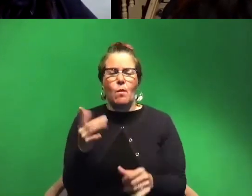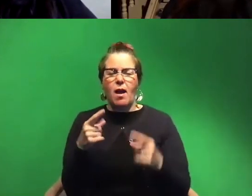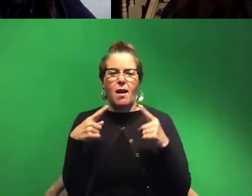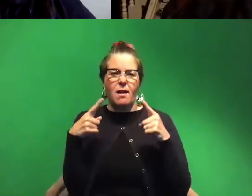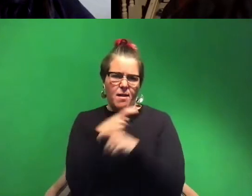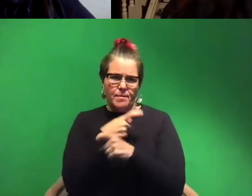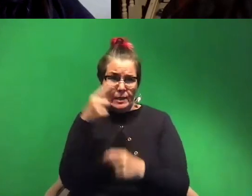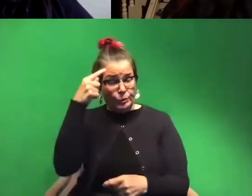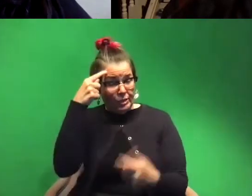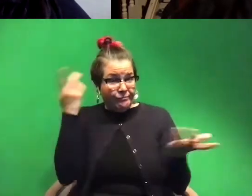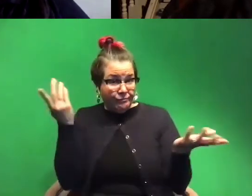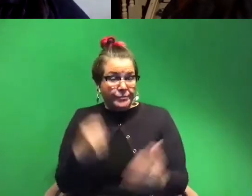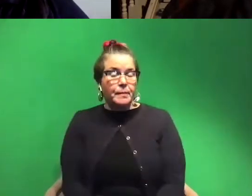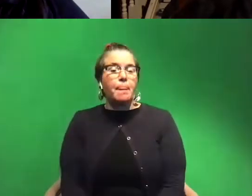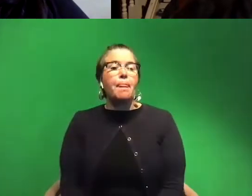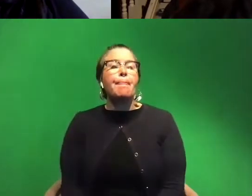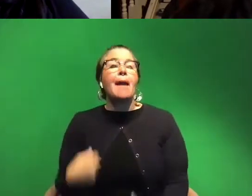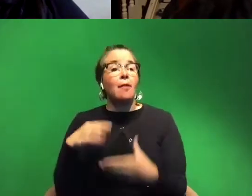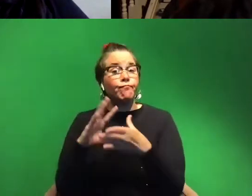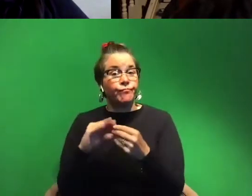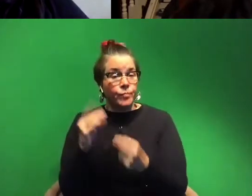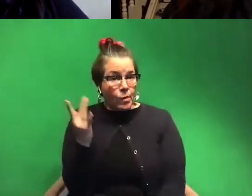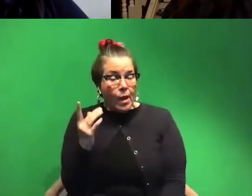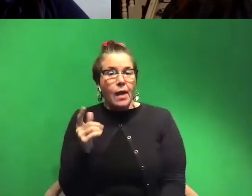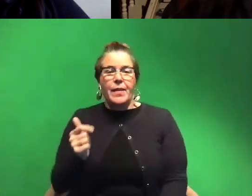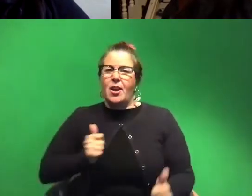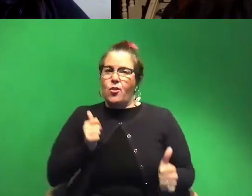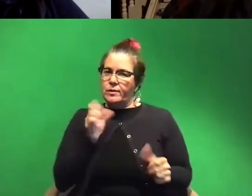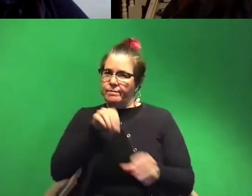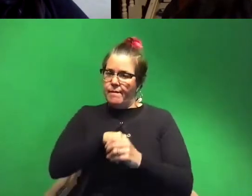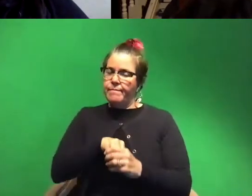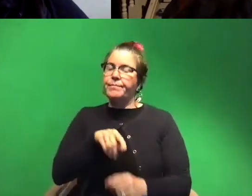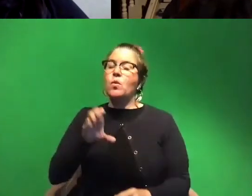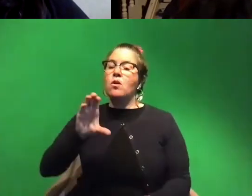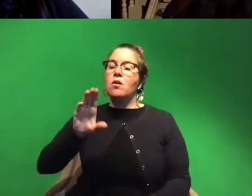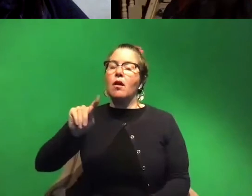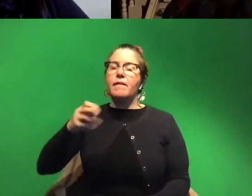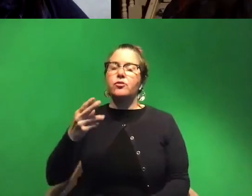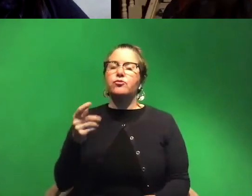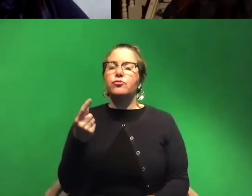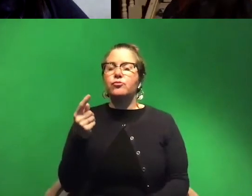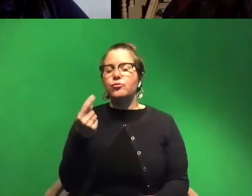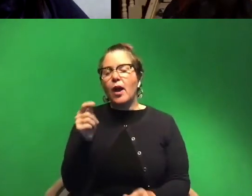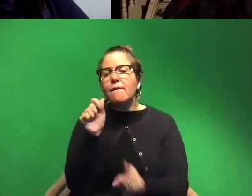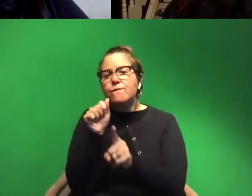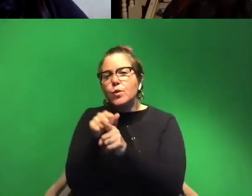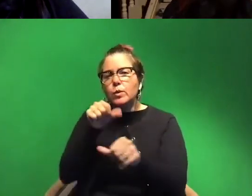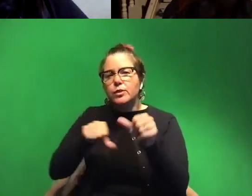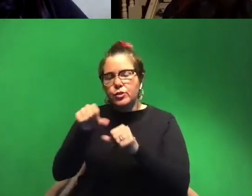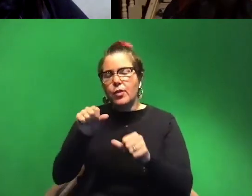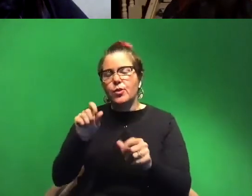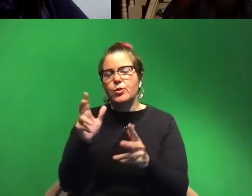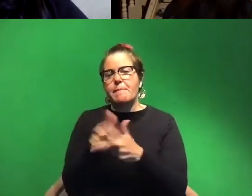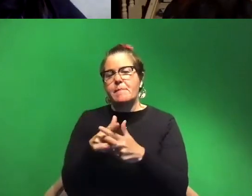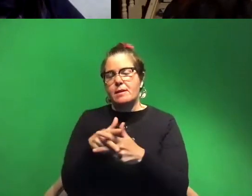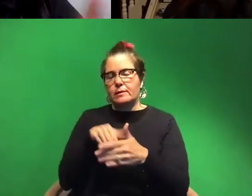brains. Now I bring this up because this is the aggressive part. So cuttlefish try to fool each other during mating season. So, you